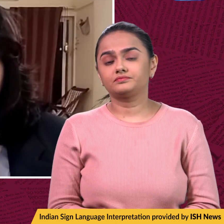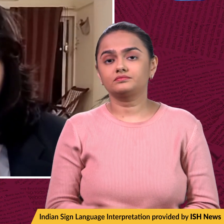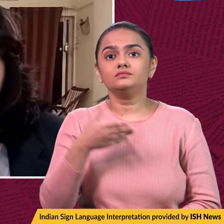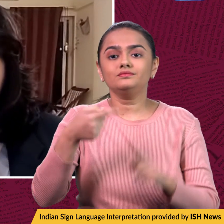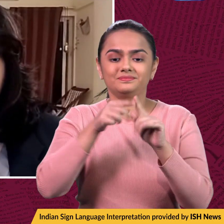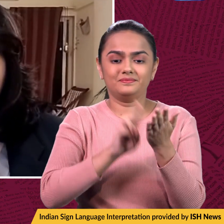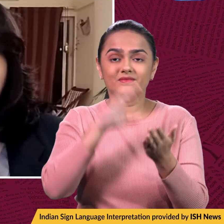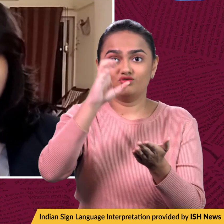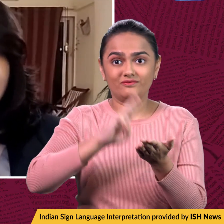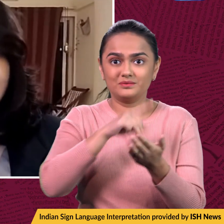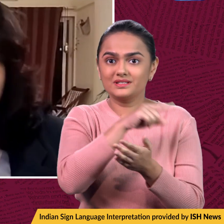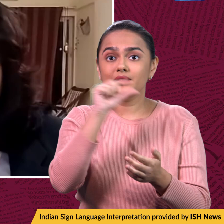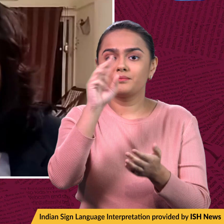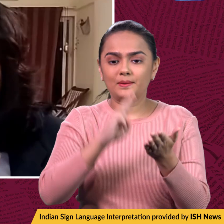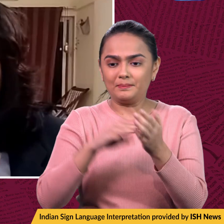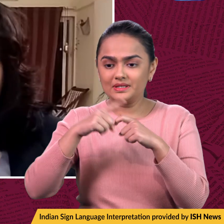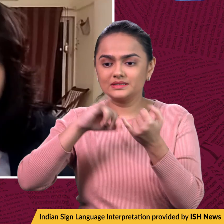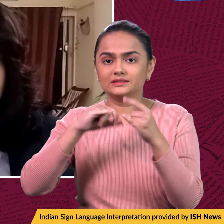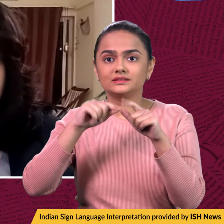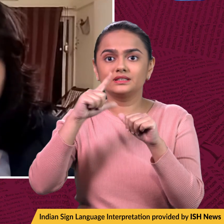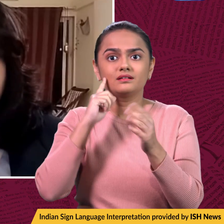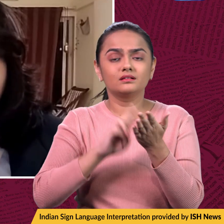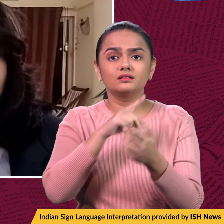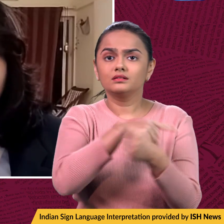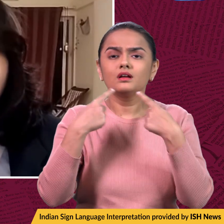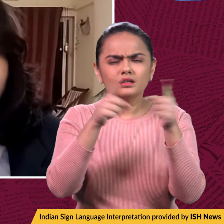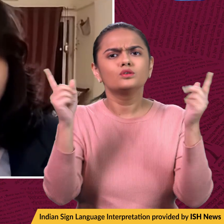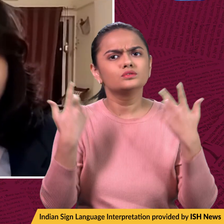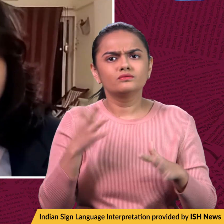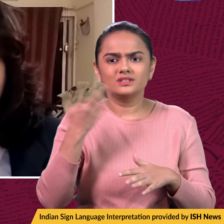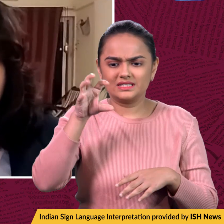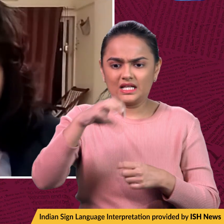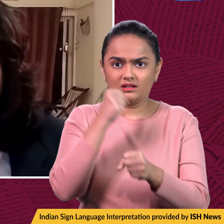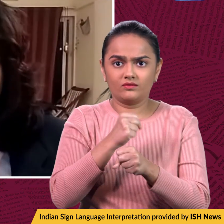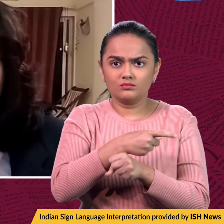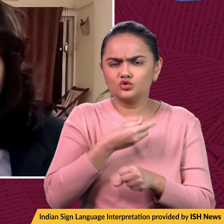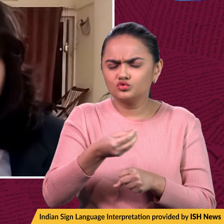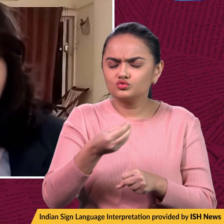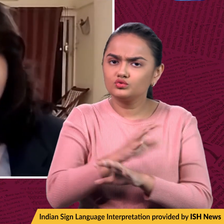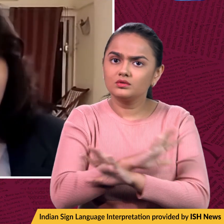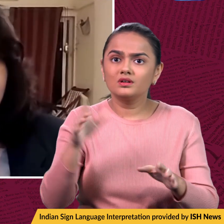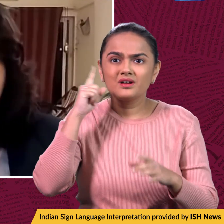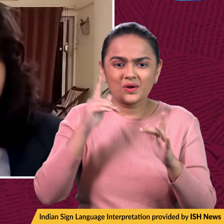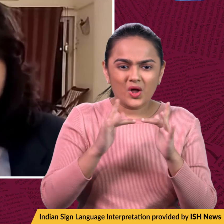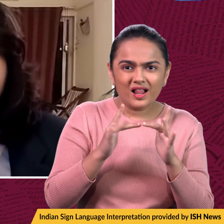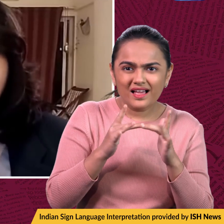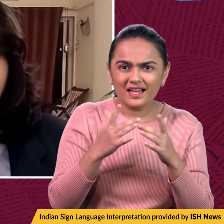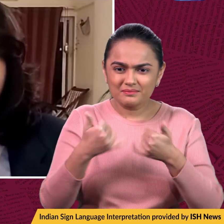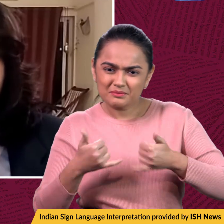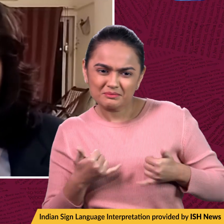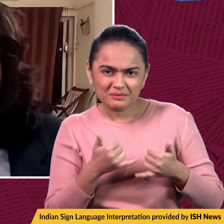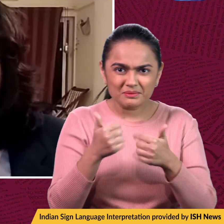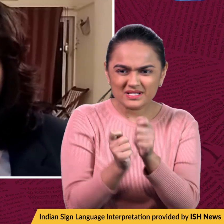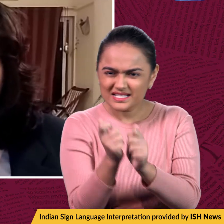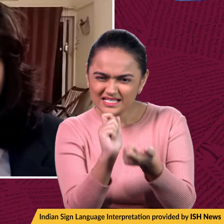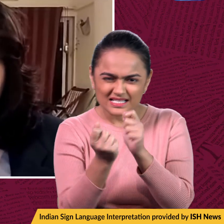Tamil Nadu Chief Minister M.K. Stalin has announced that the state government will soon put an end to online gambling. Now, this